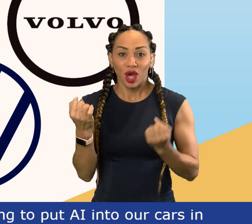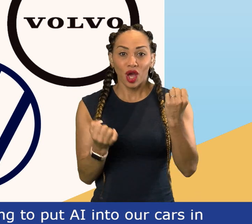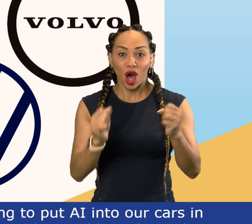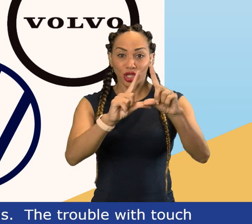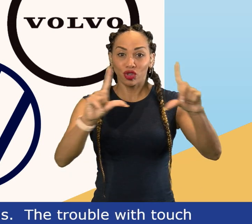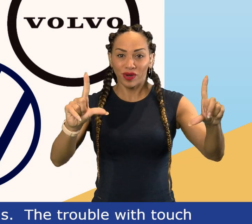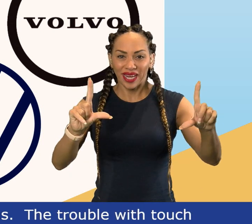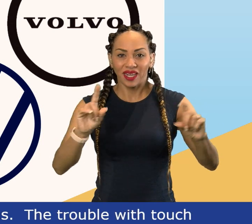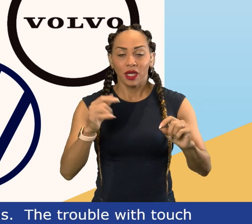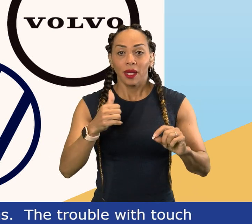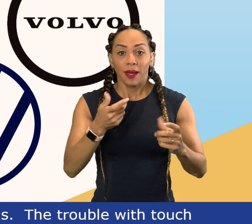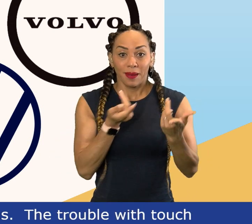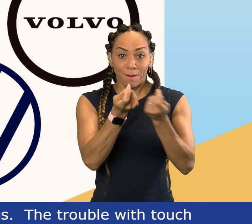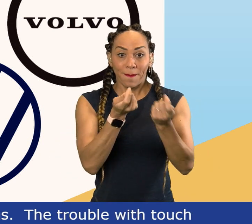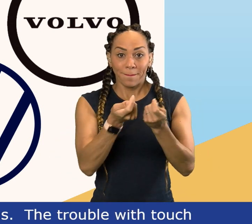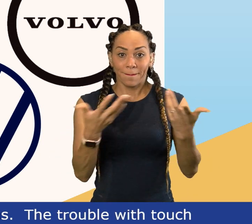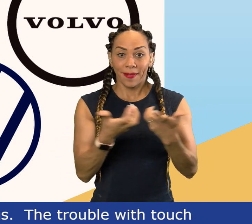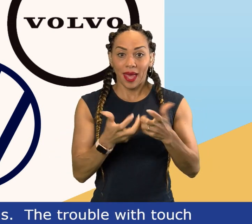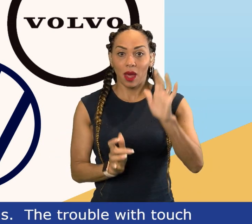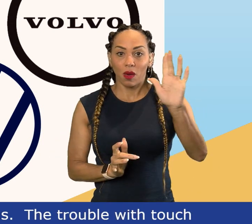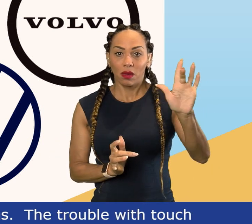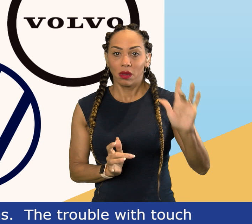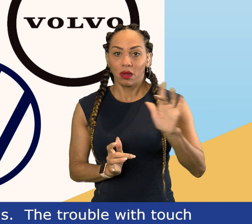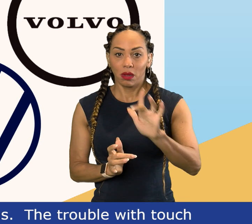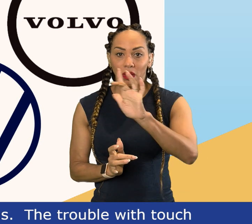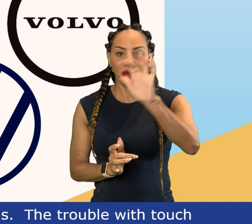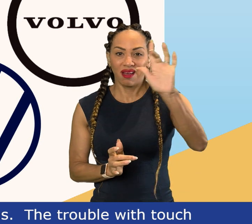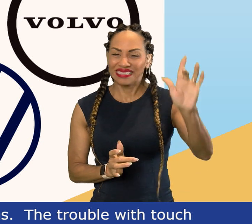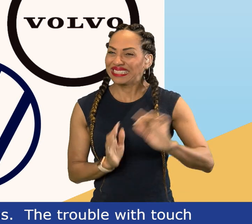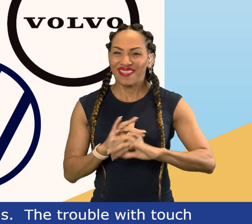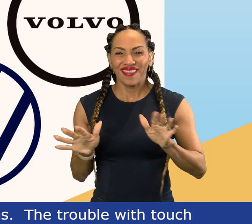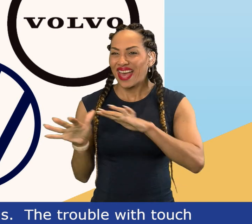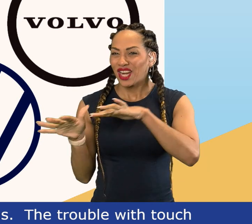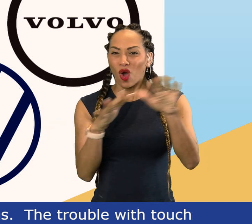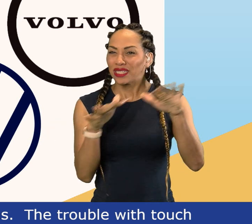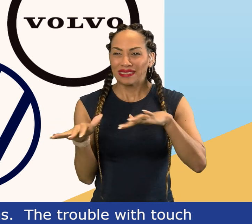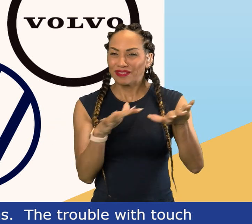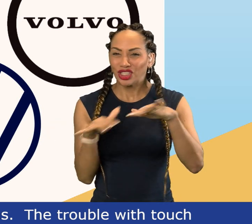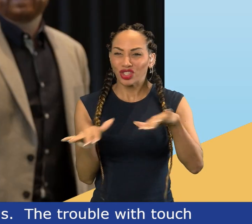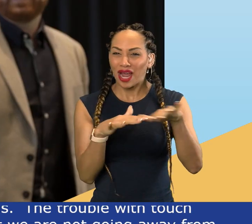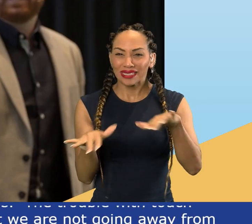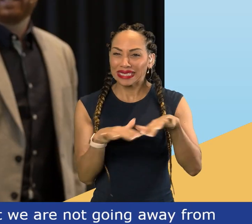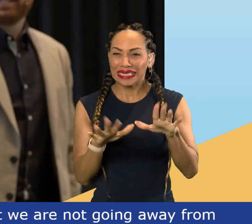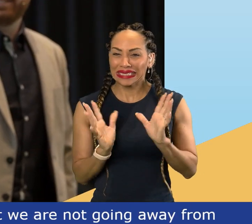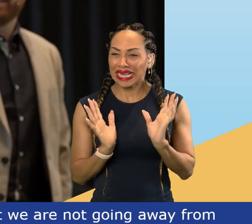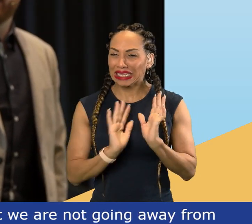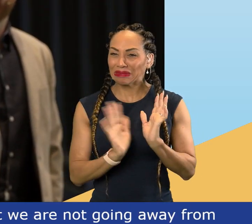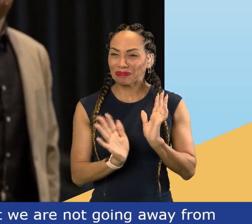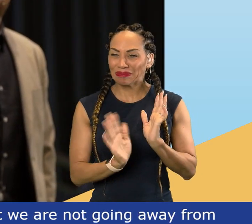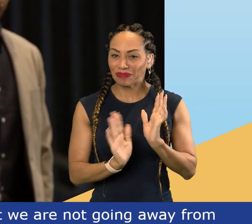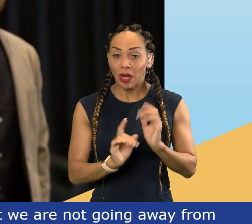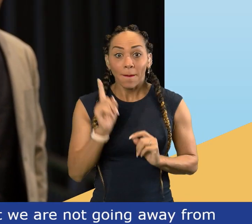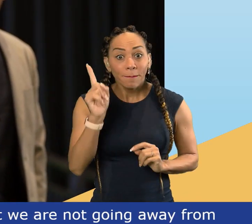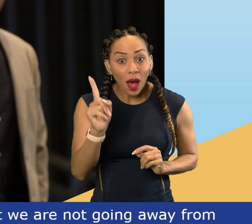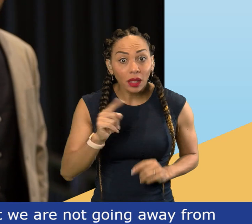not going away from them, let's be honest, because they're cheaper for the manufacturers to engineer, so they're not going to be putting physical controls back in the car, sadly. But a voice control system that